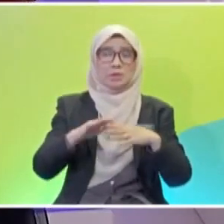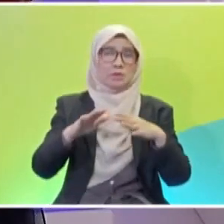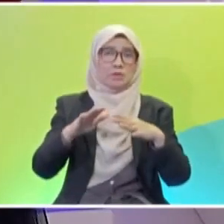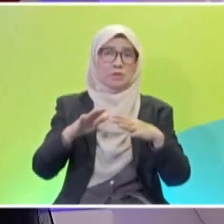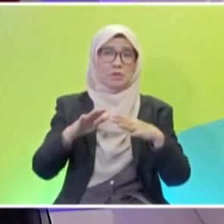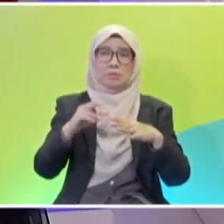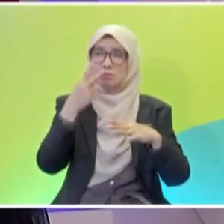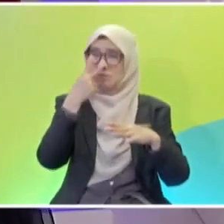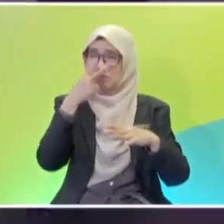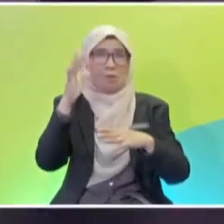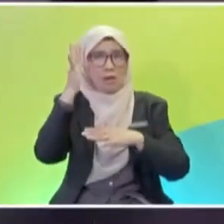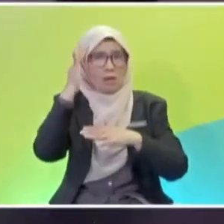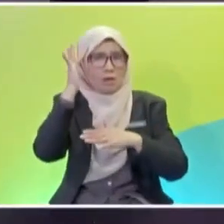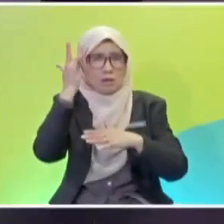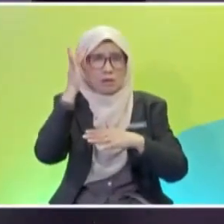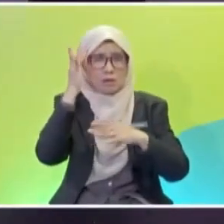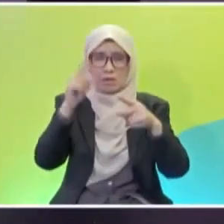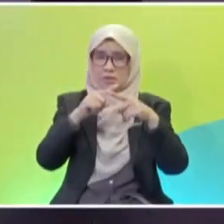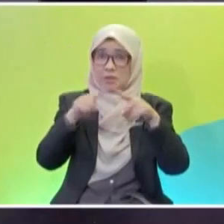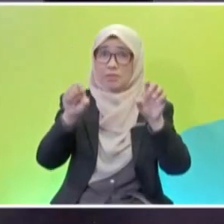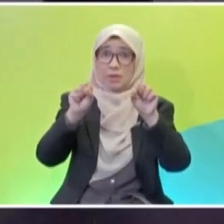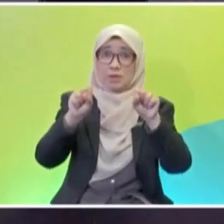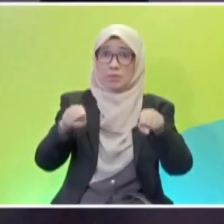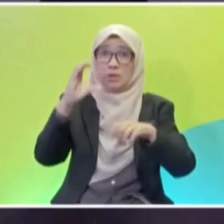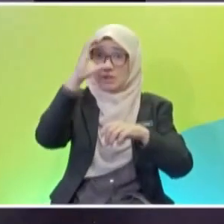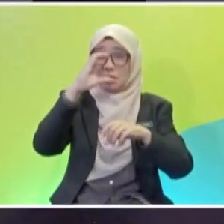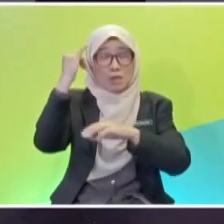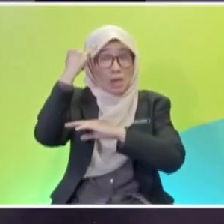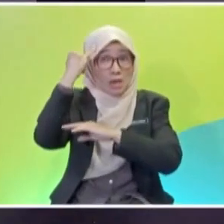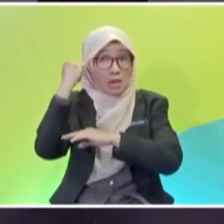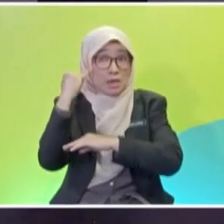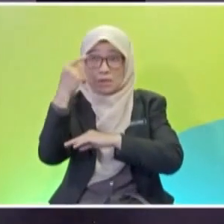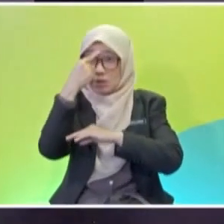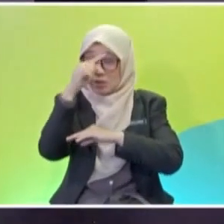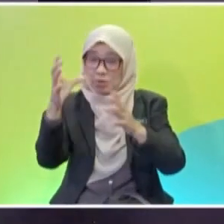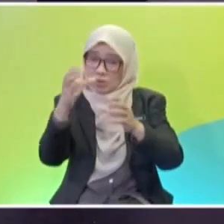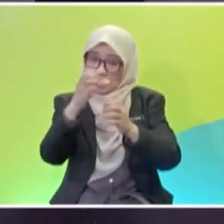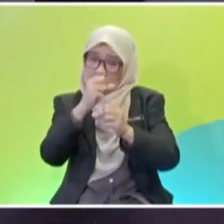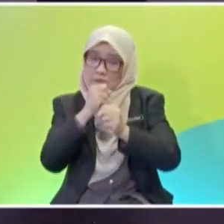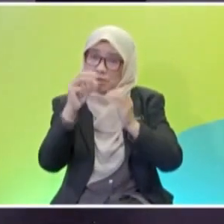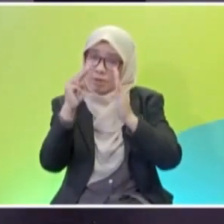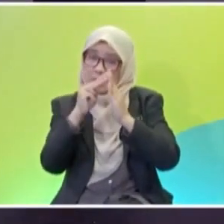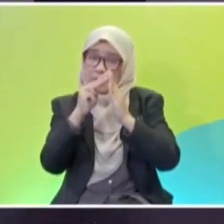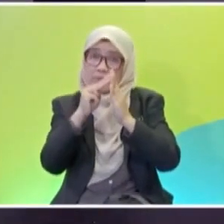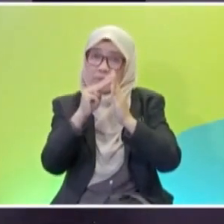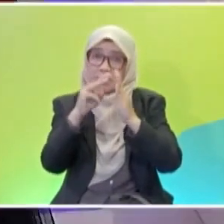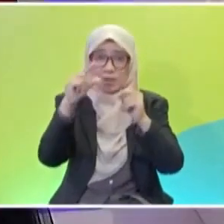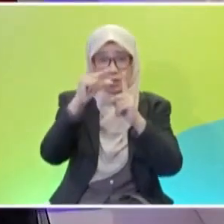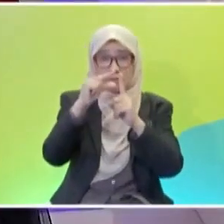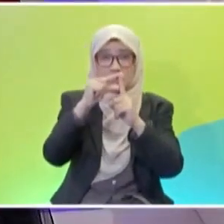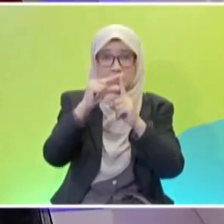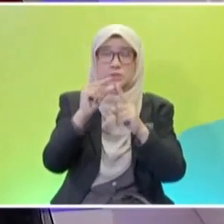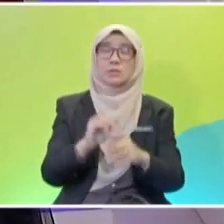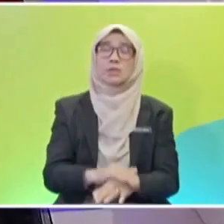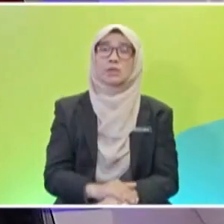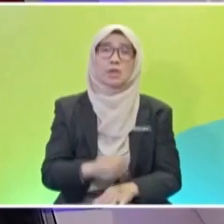Yes. Okay. This also gives them actually extra ideas on the words, creative words they can use in a text. Yes. It's not just understanding